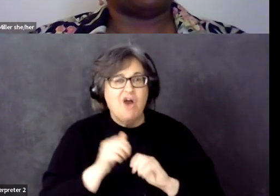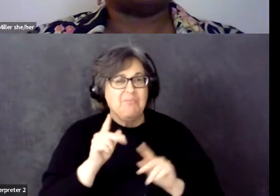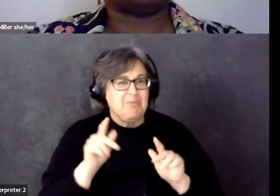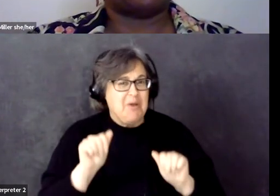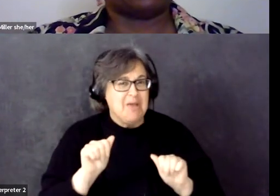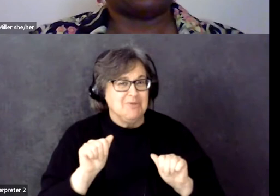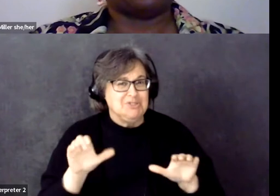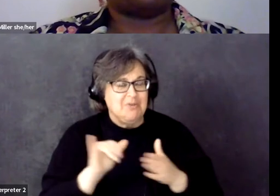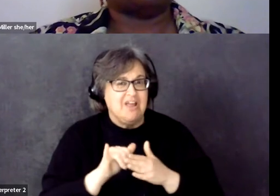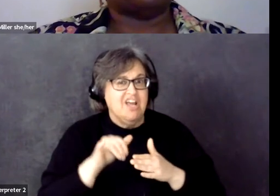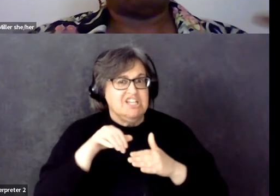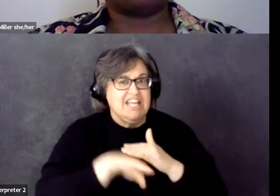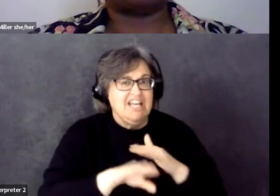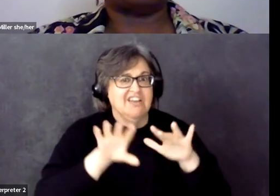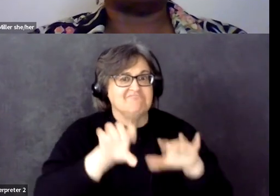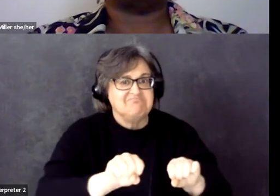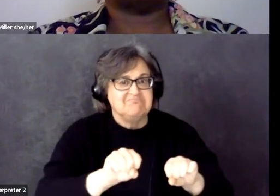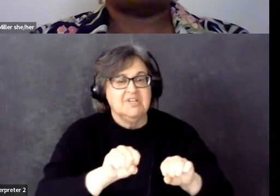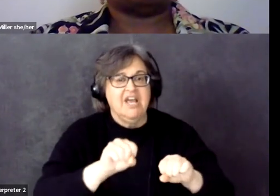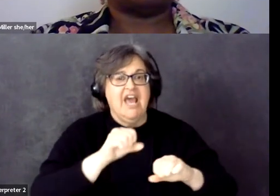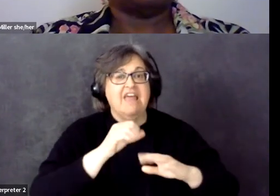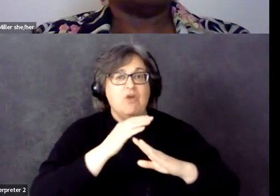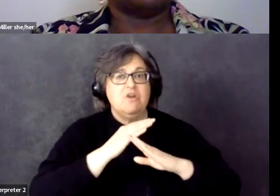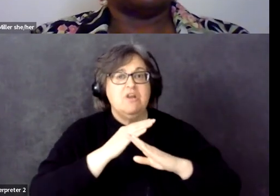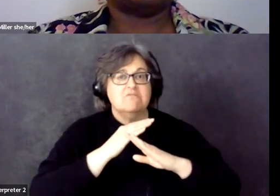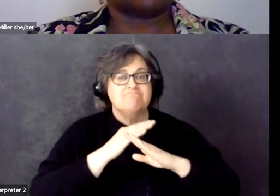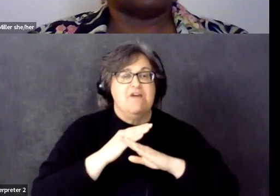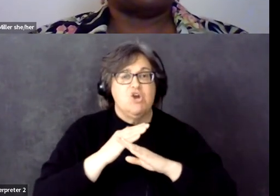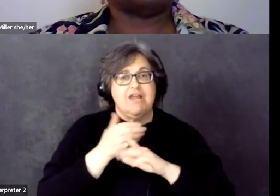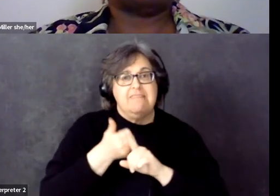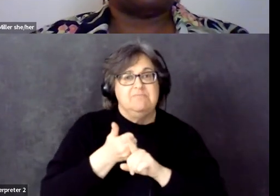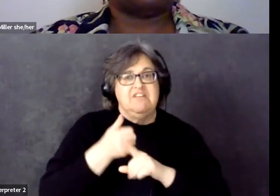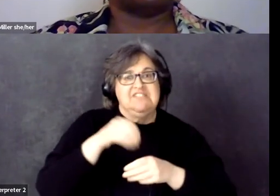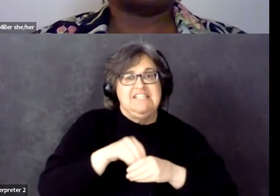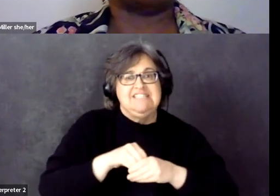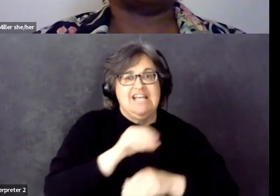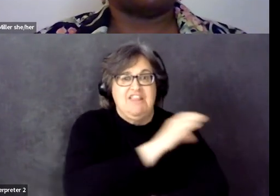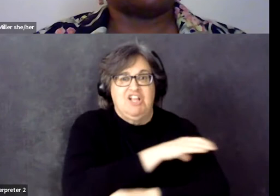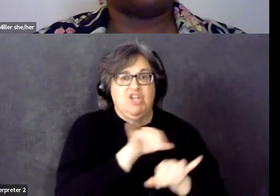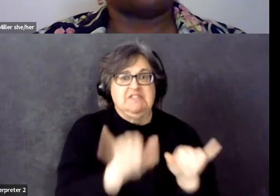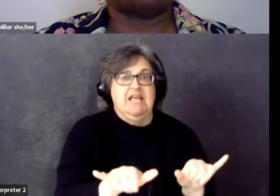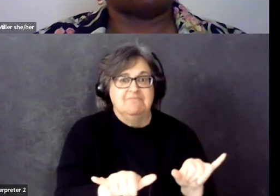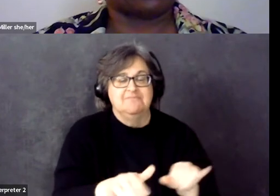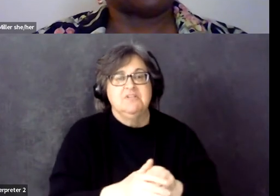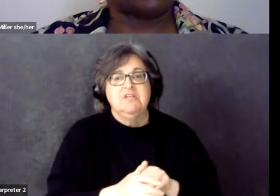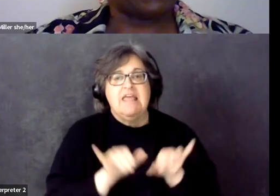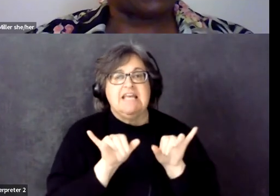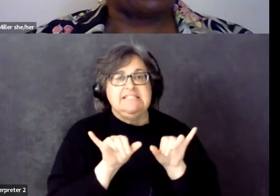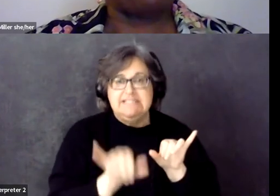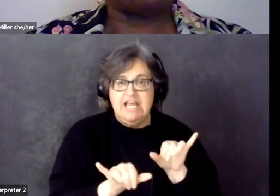do it and to get in and to barricade themselves inside the clinic and